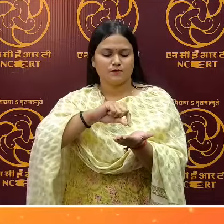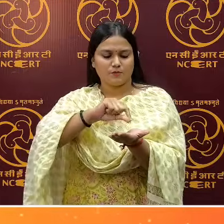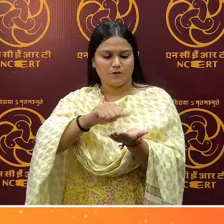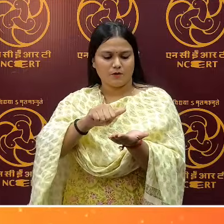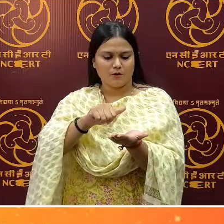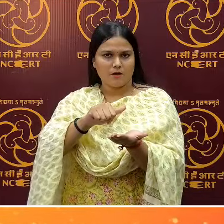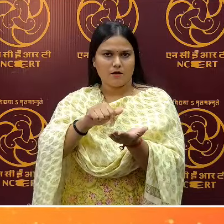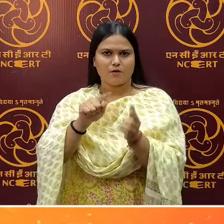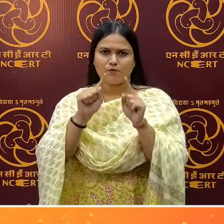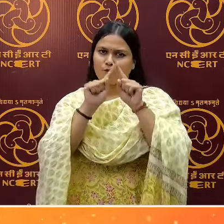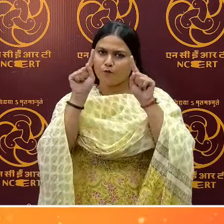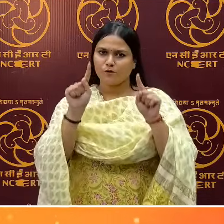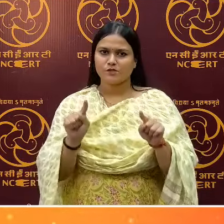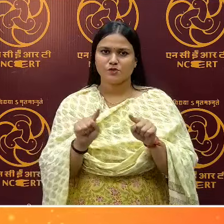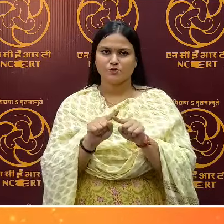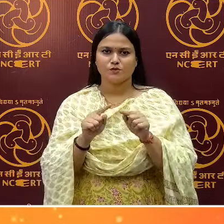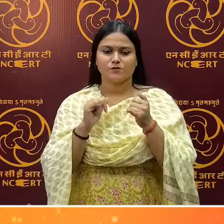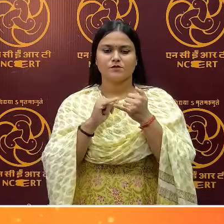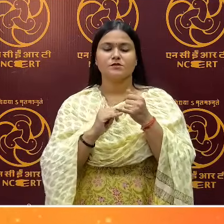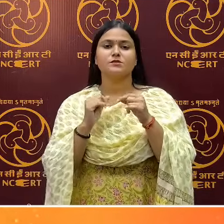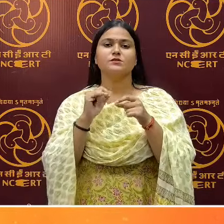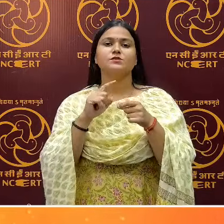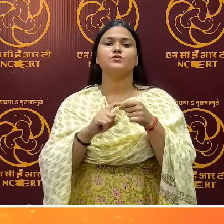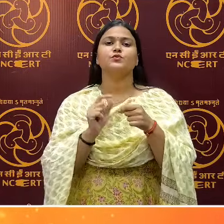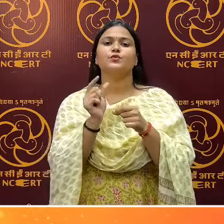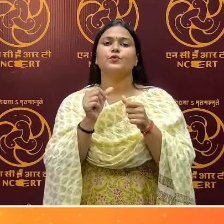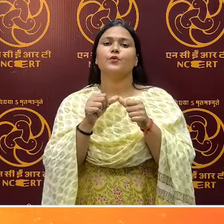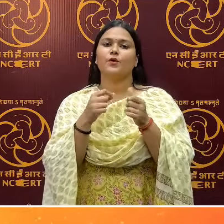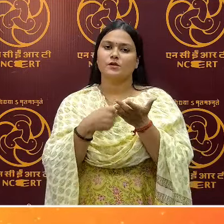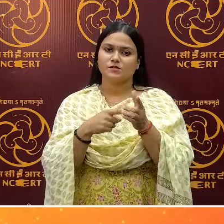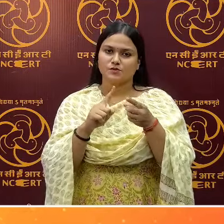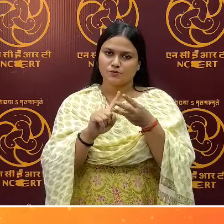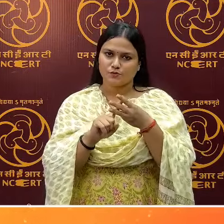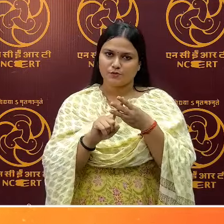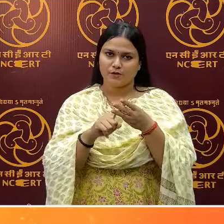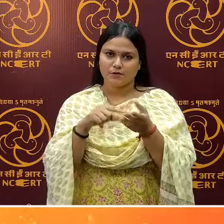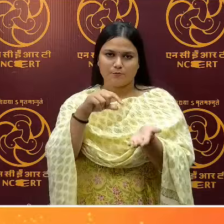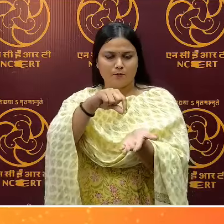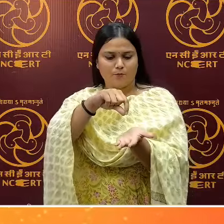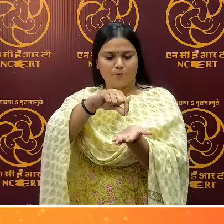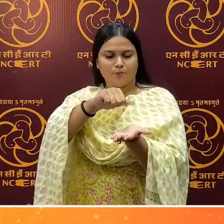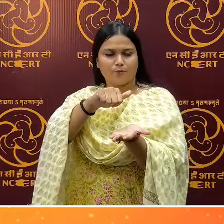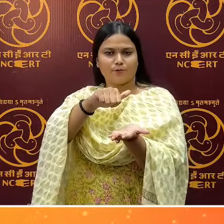proper square, Yeah. and center there is this toothpick. Let's see.